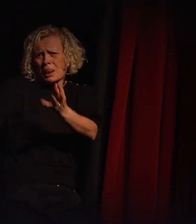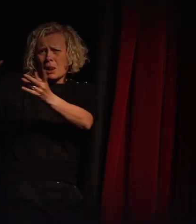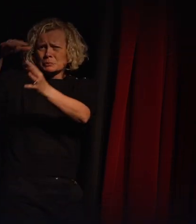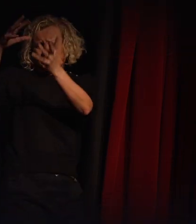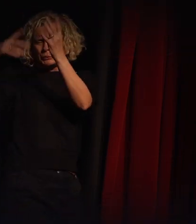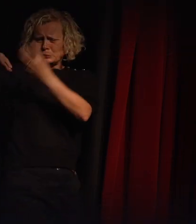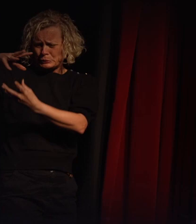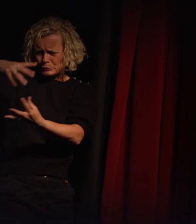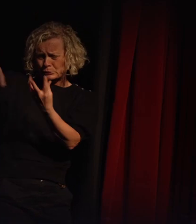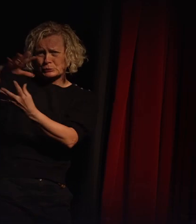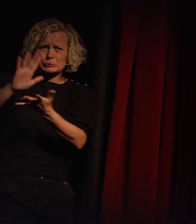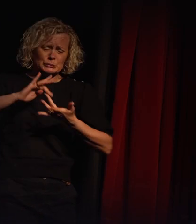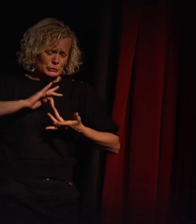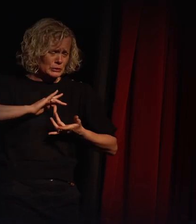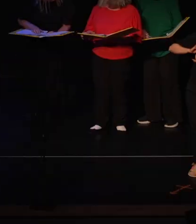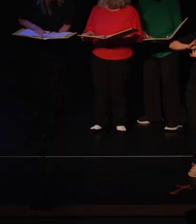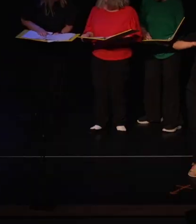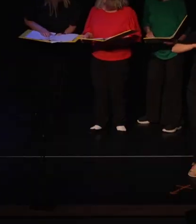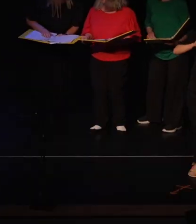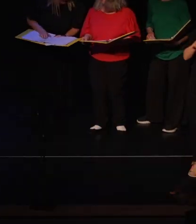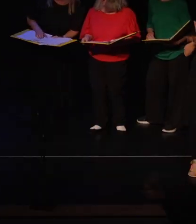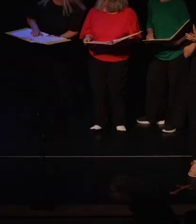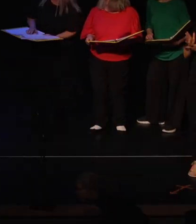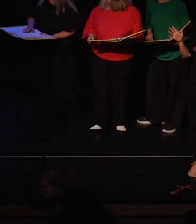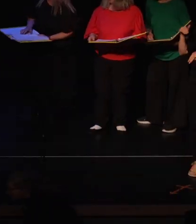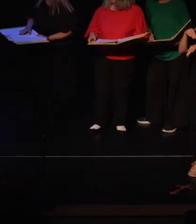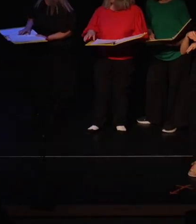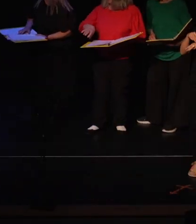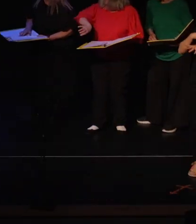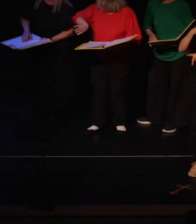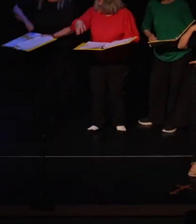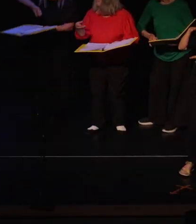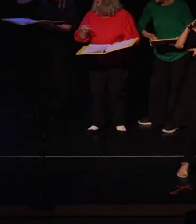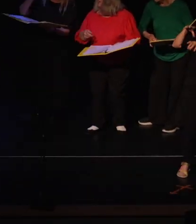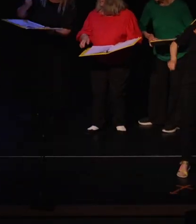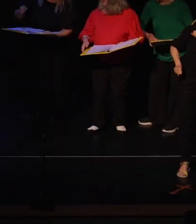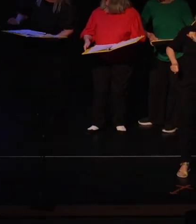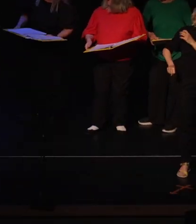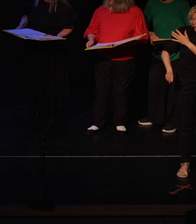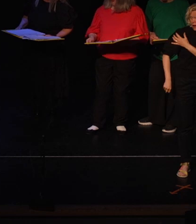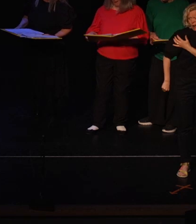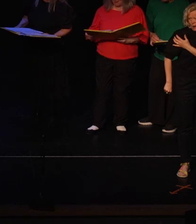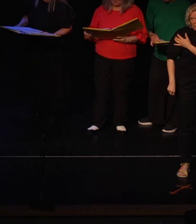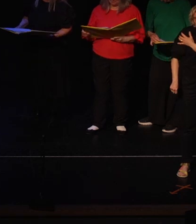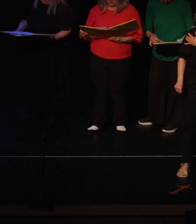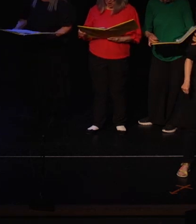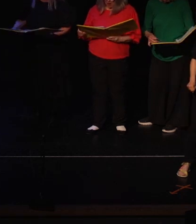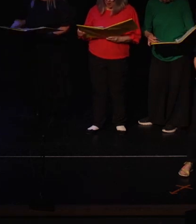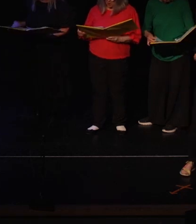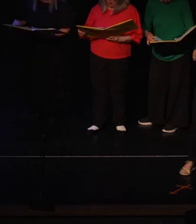with a flimsy kind of charm, and with very little trouble I could break her little